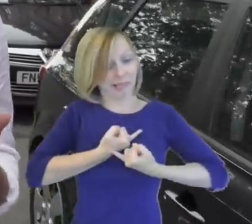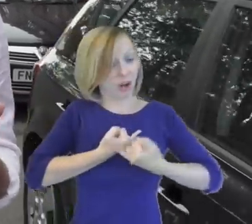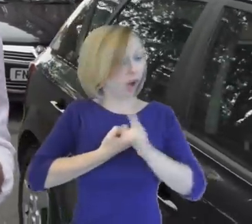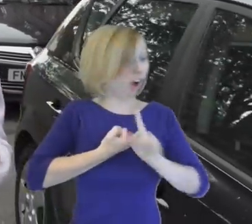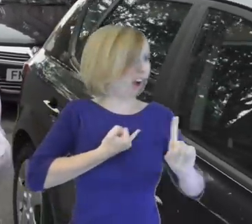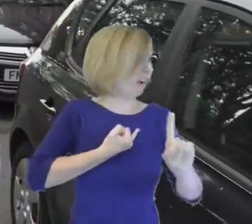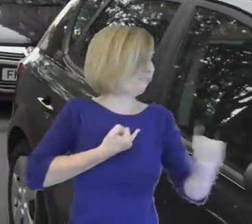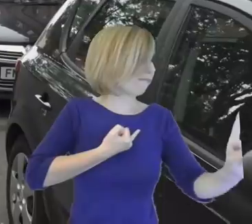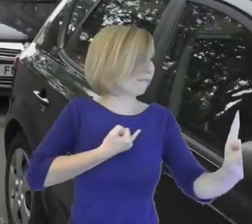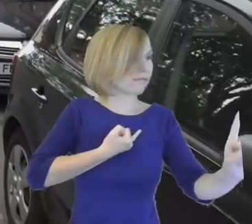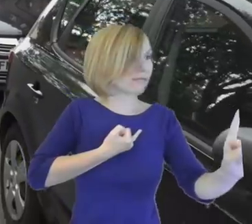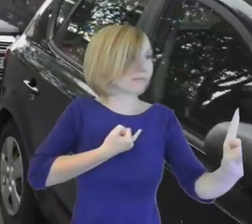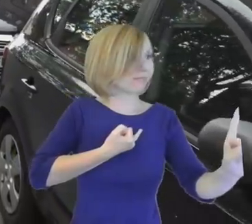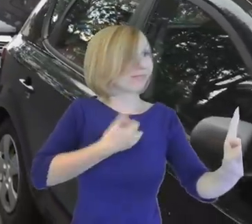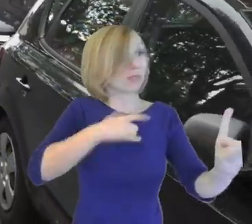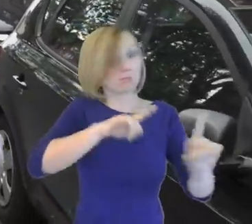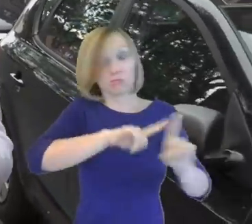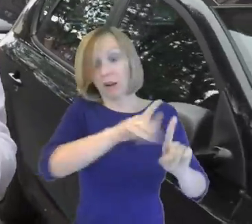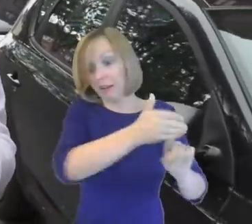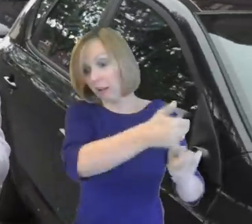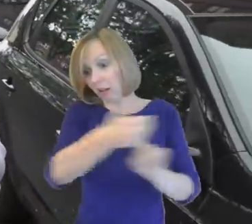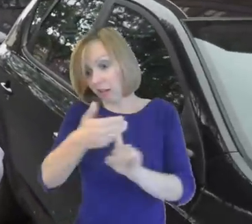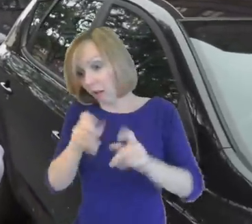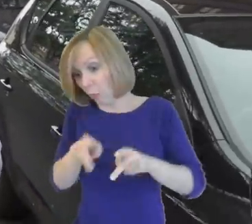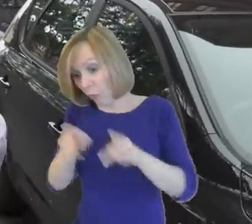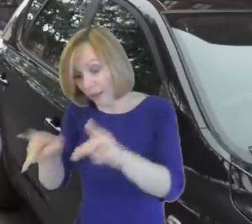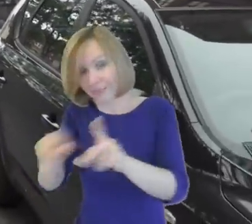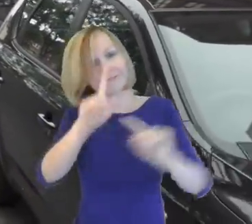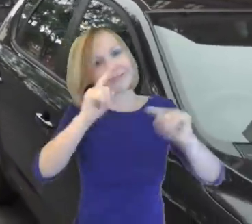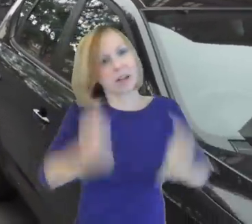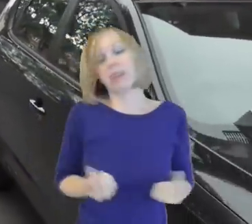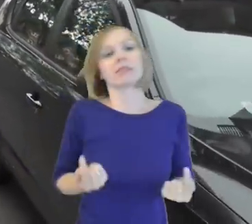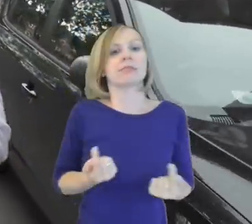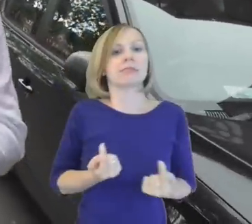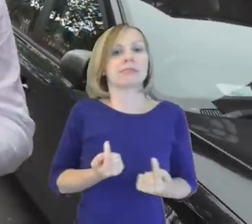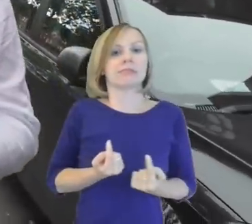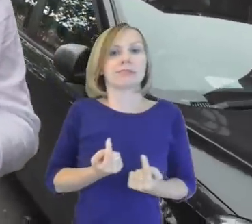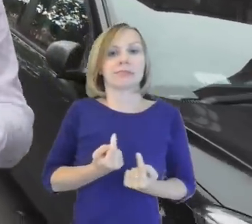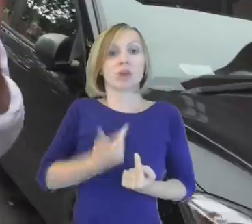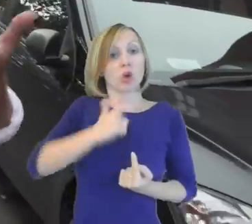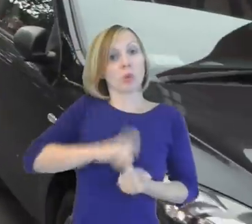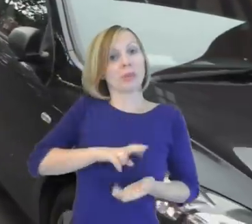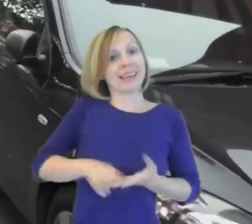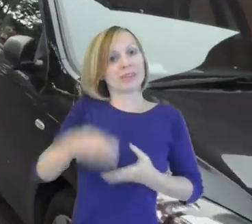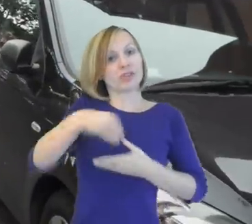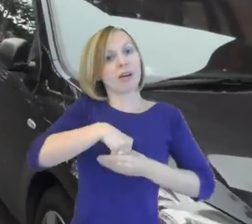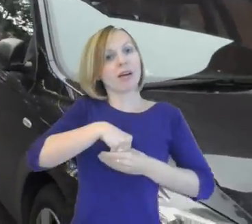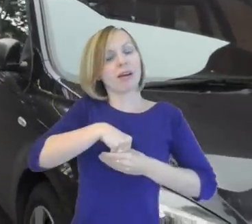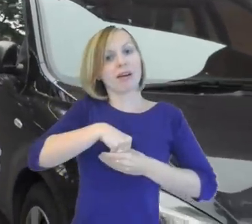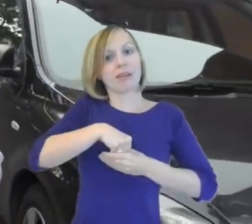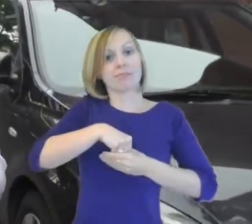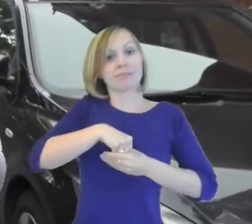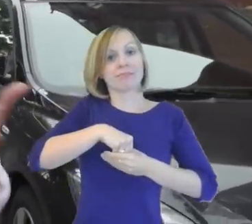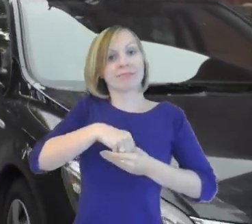feet into the ways that I want them to go. That's human nature. It's fallen, it's